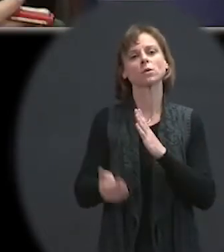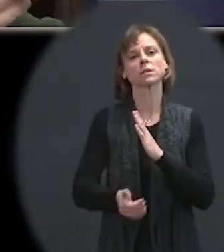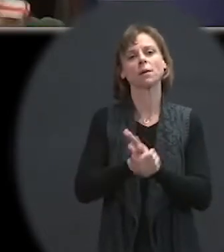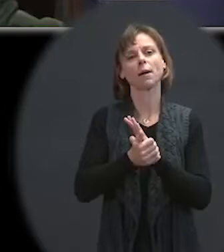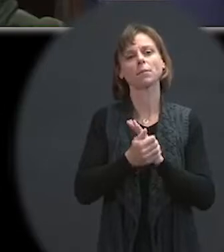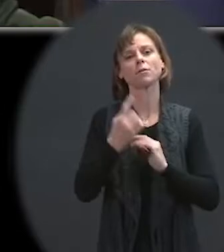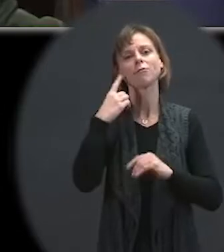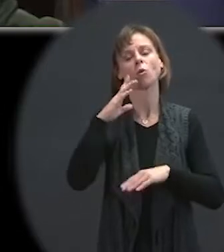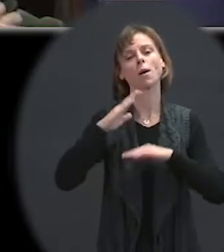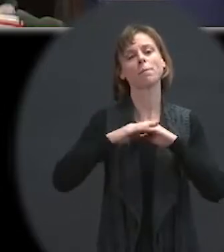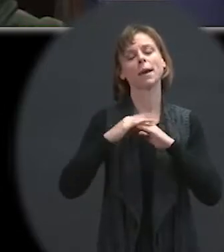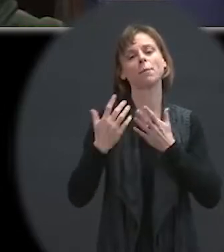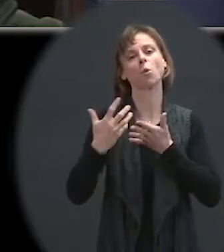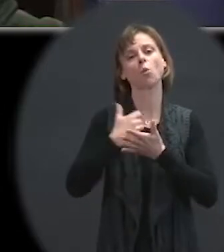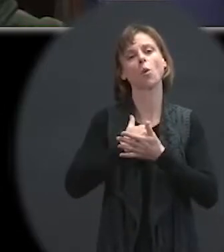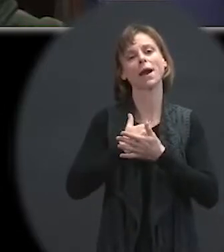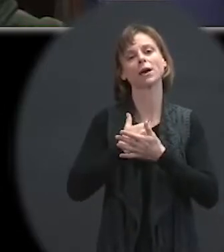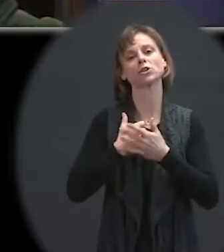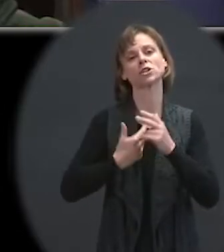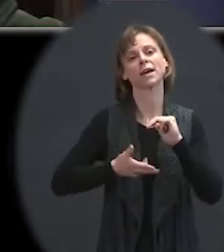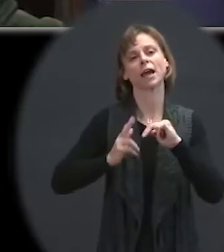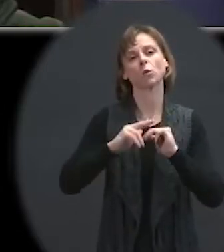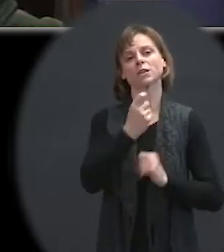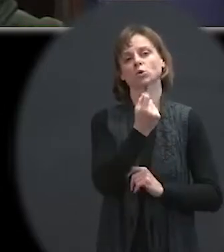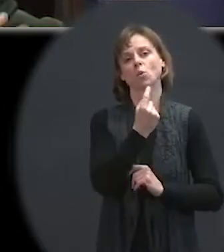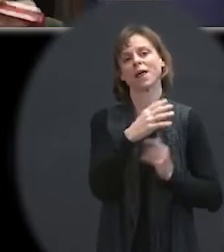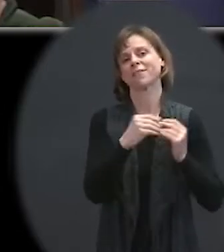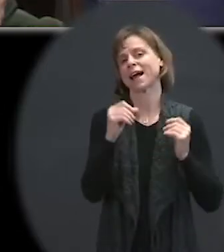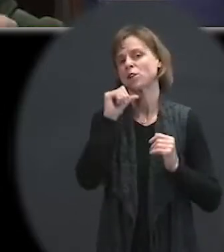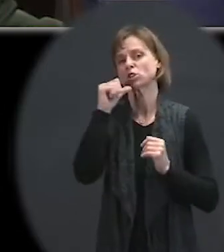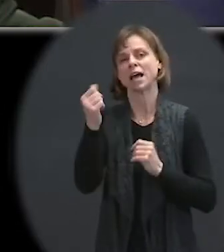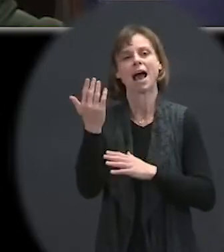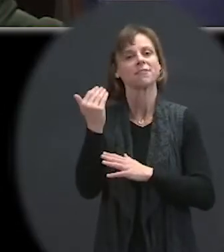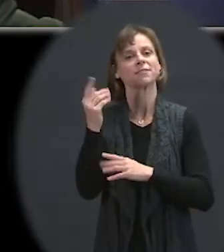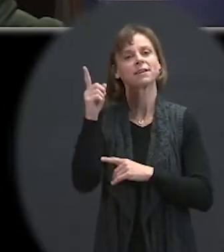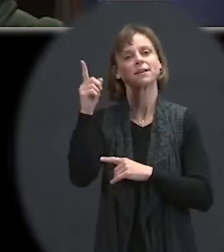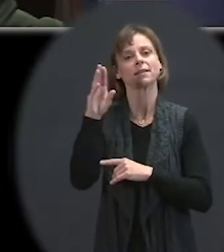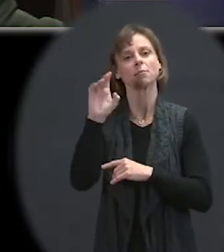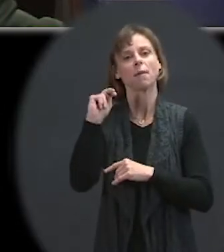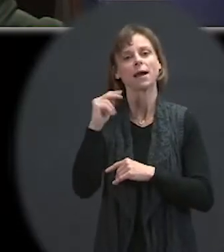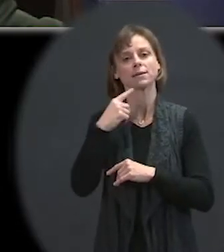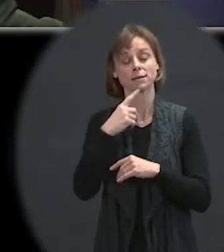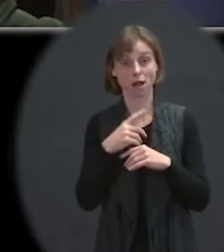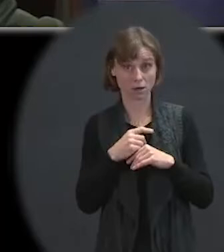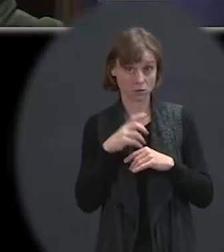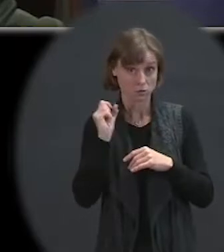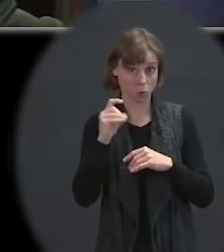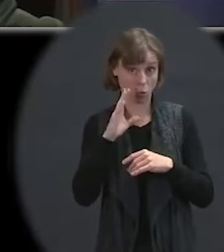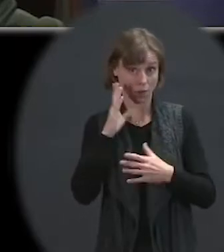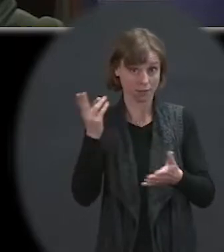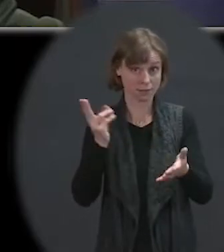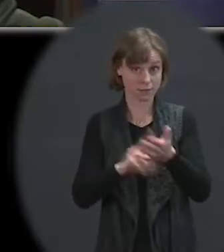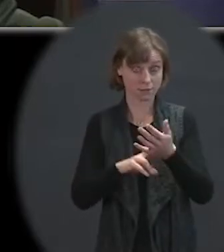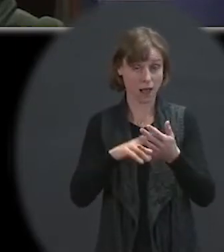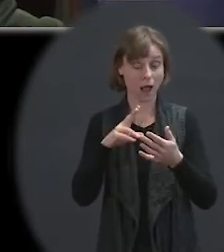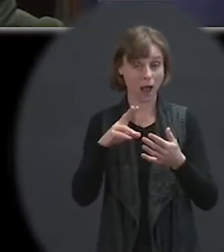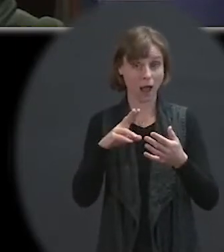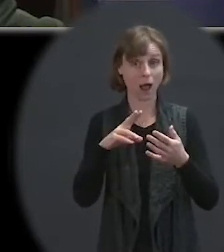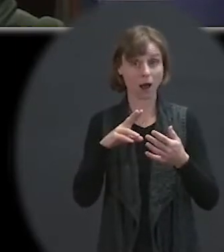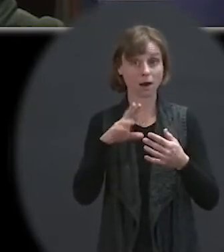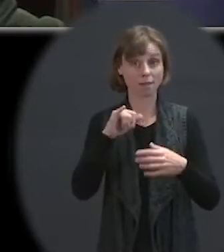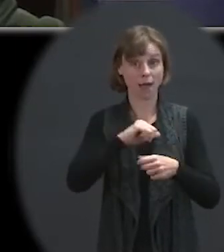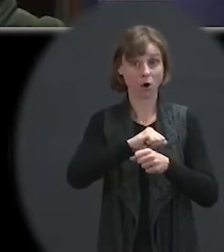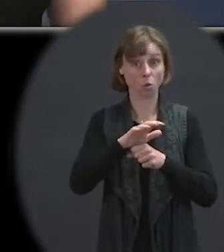minimum wage increase $11, not the $15 that President Biden has proposed. Would he sign a coronavirus relief bill that had an $11 minimum wage in